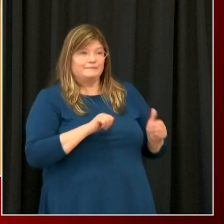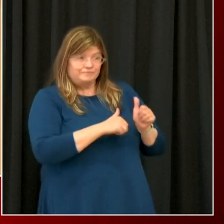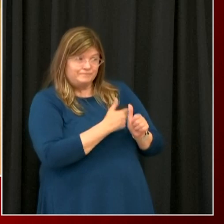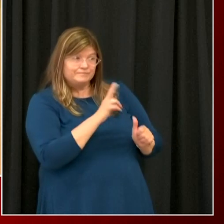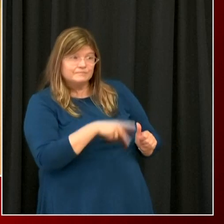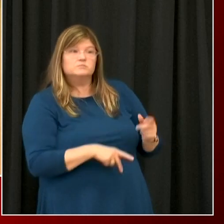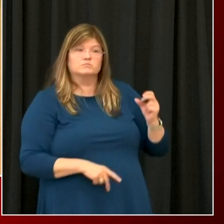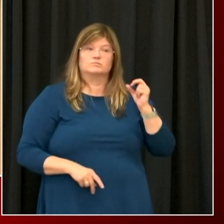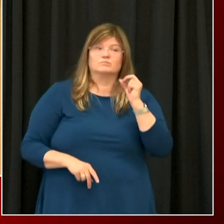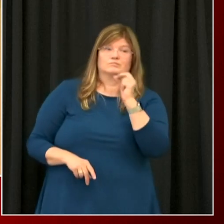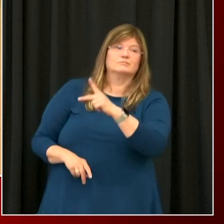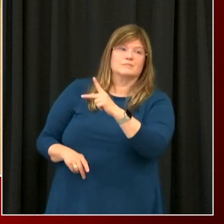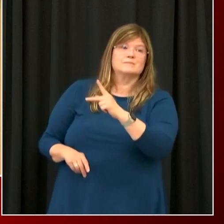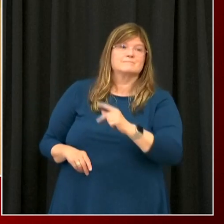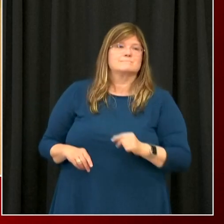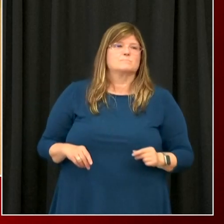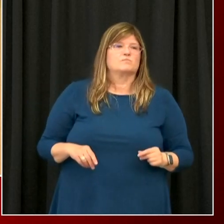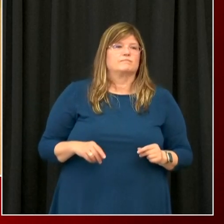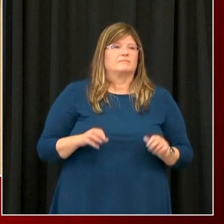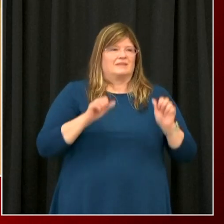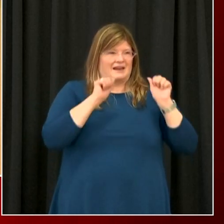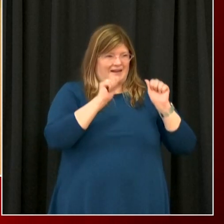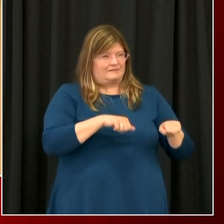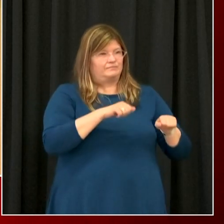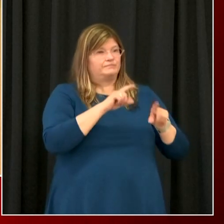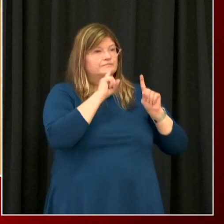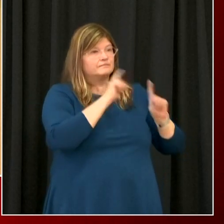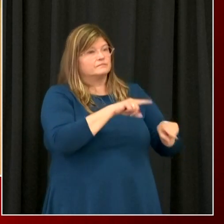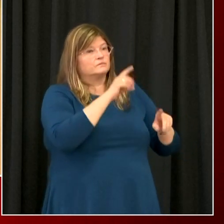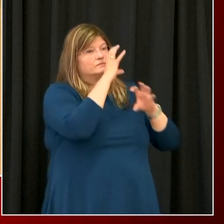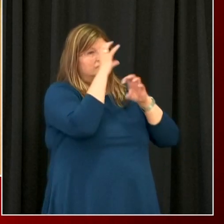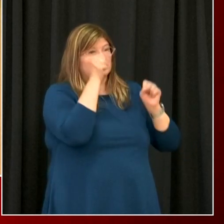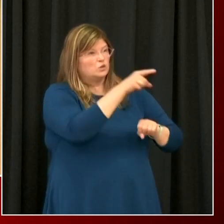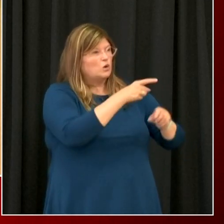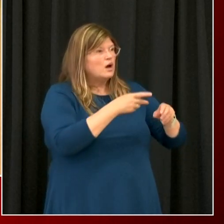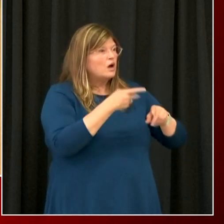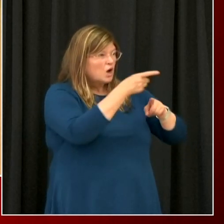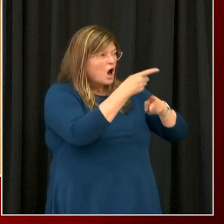you address the President of the United States publicly calling you incompetent?